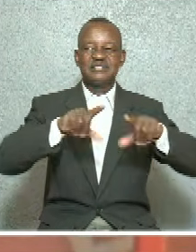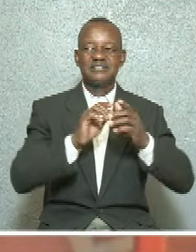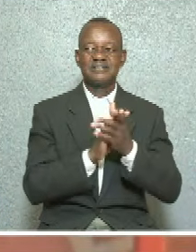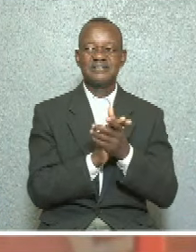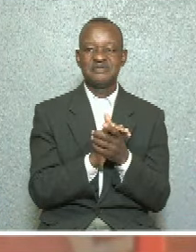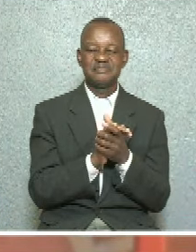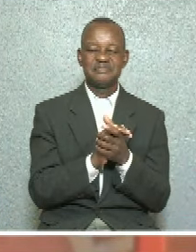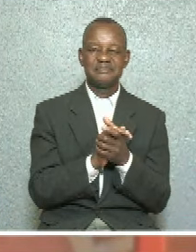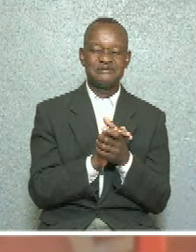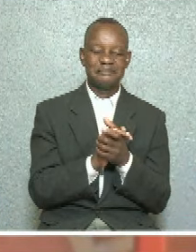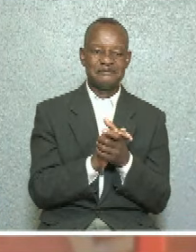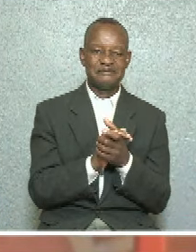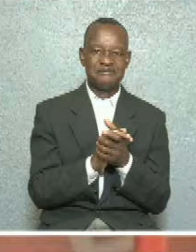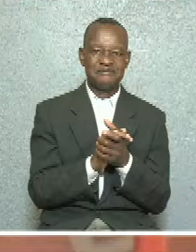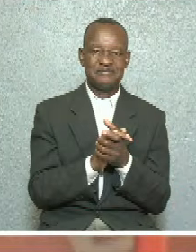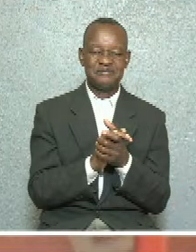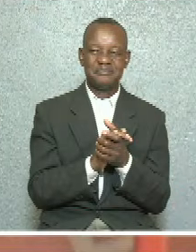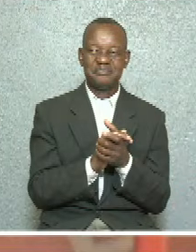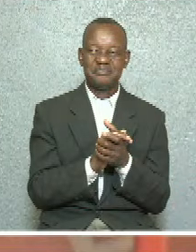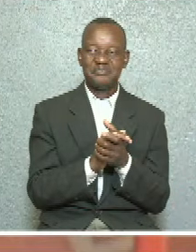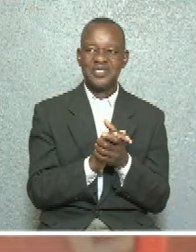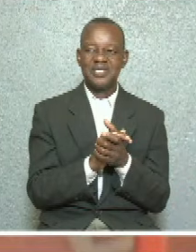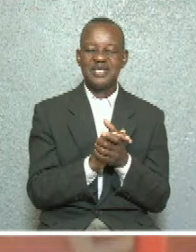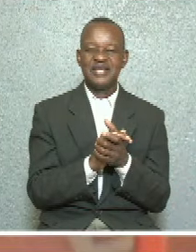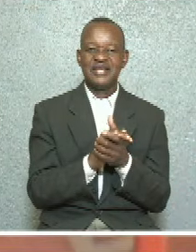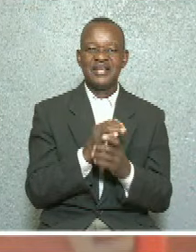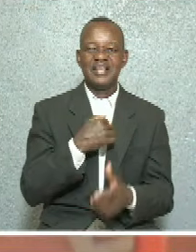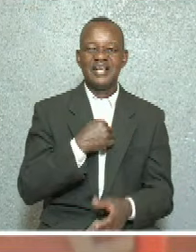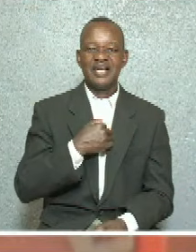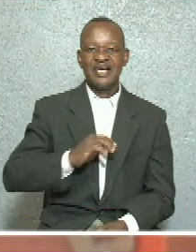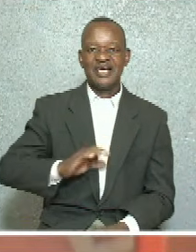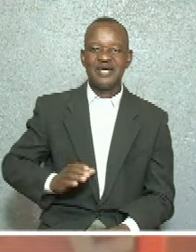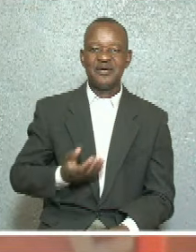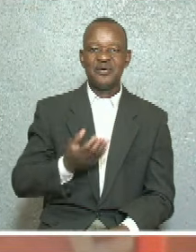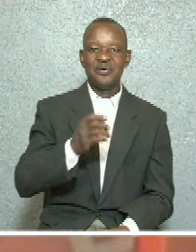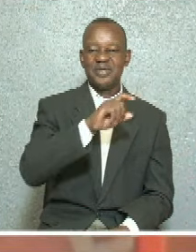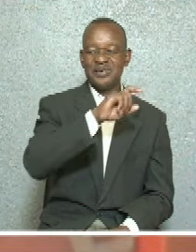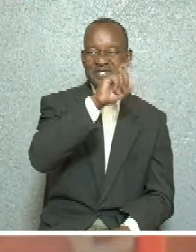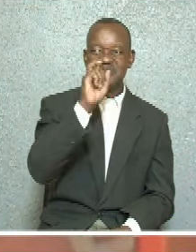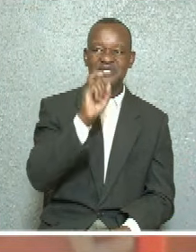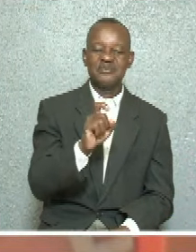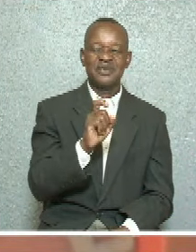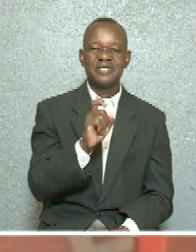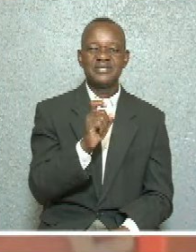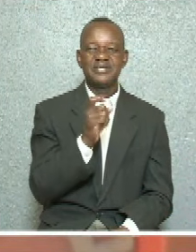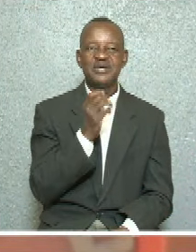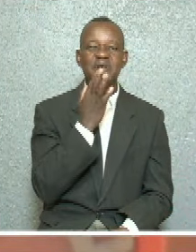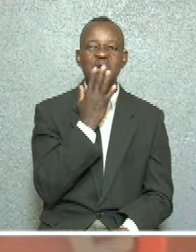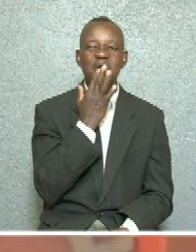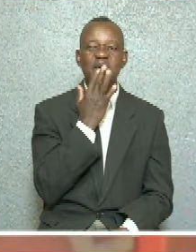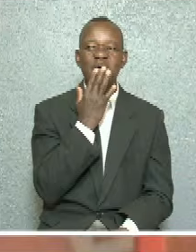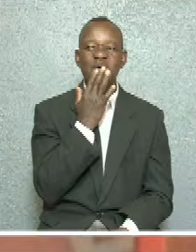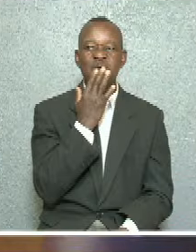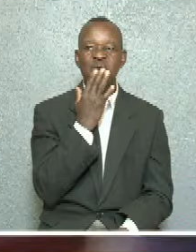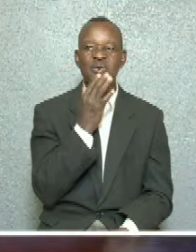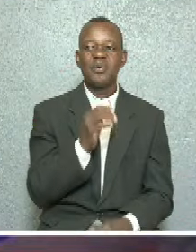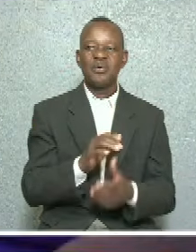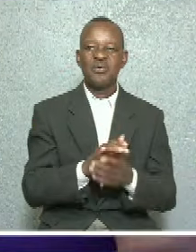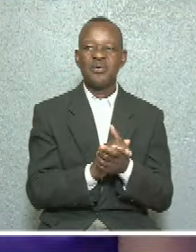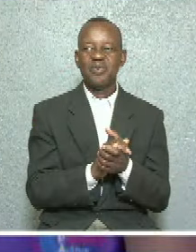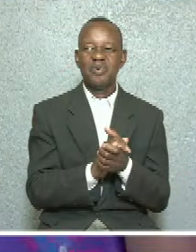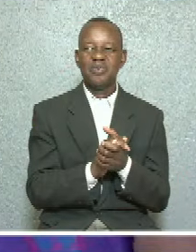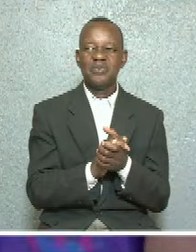My name is Bongeni, and I wanted to ask, who started this colonizing